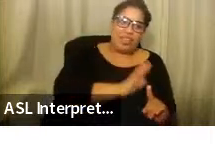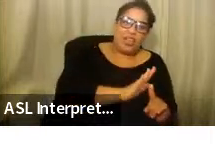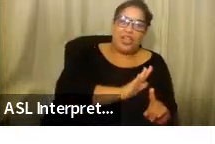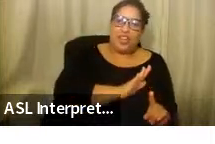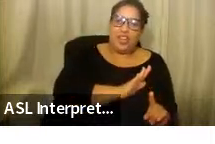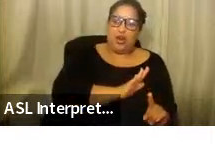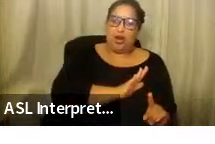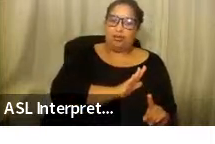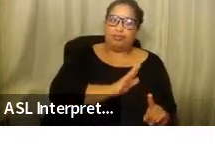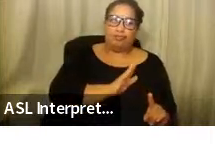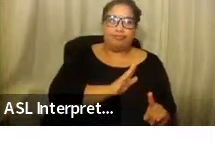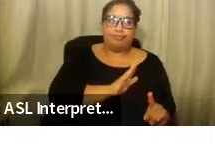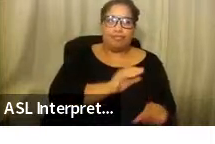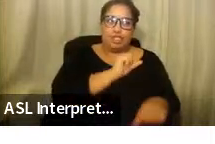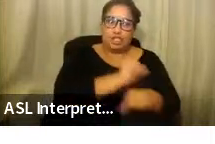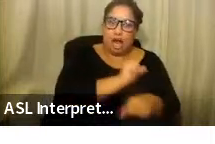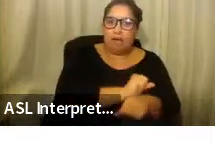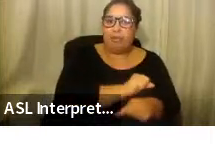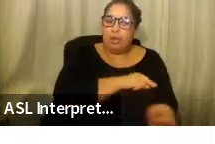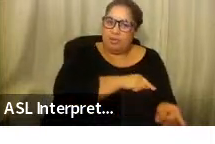uniquely qualified.